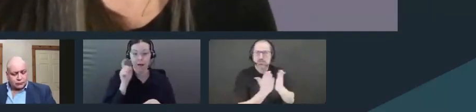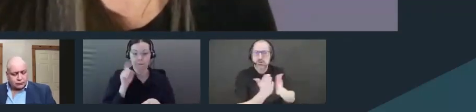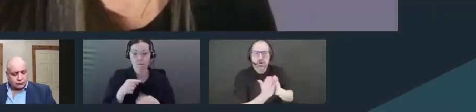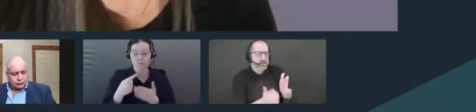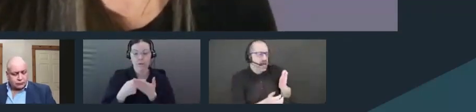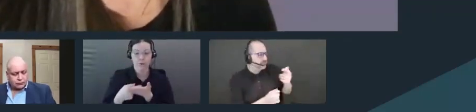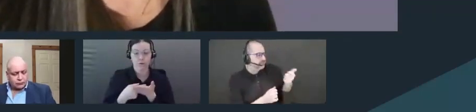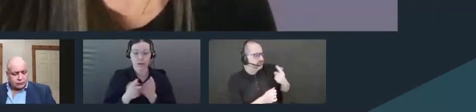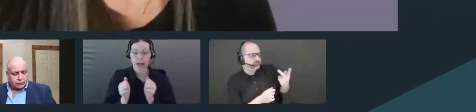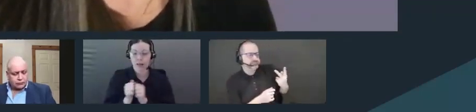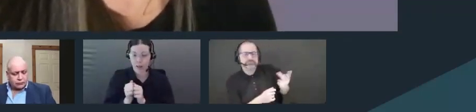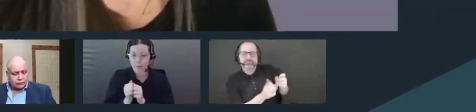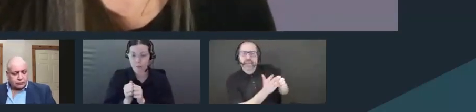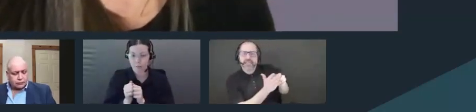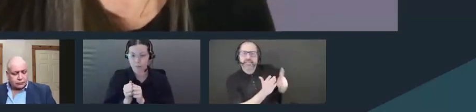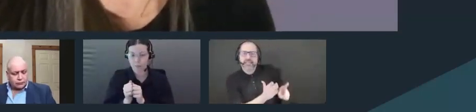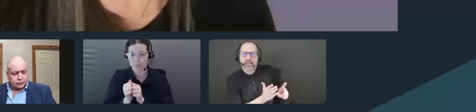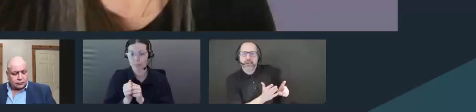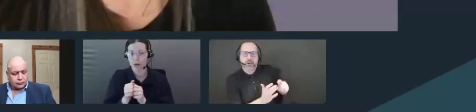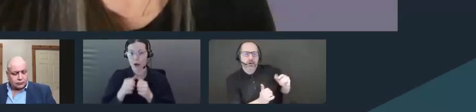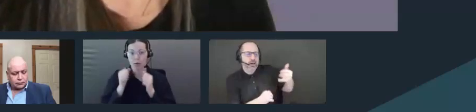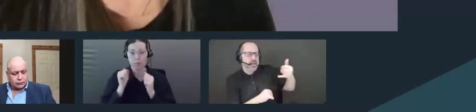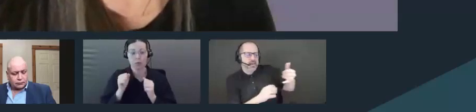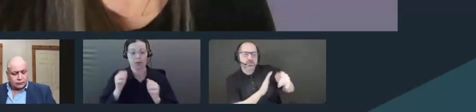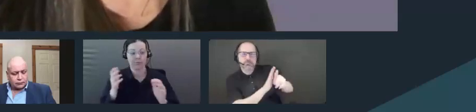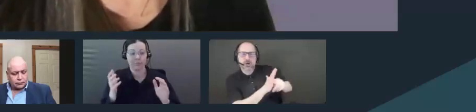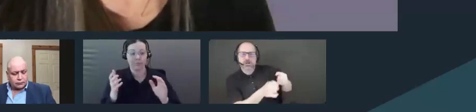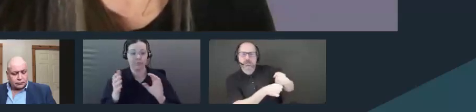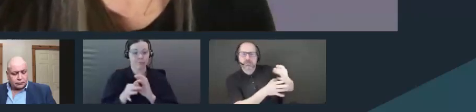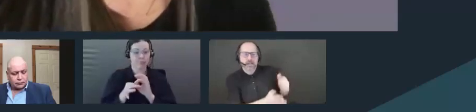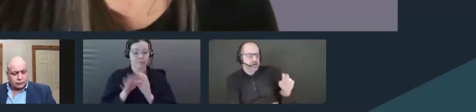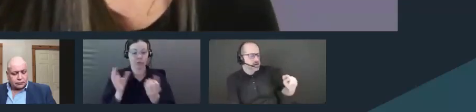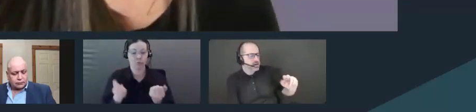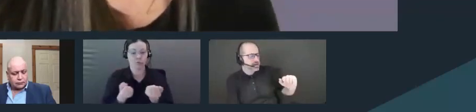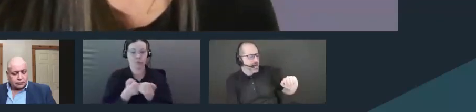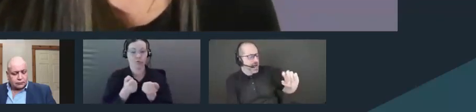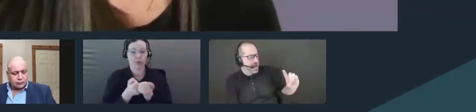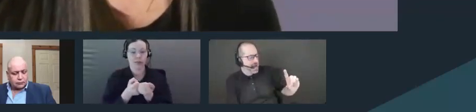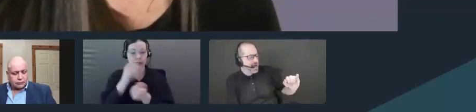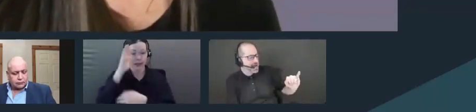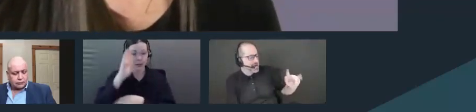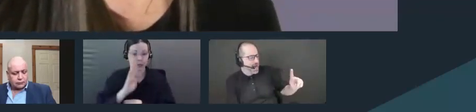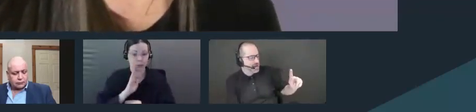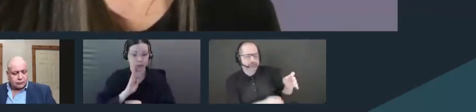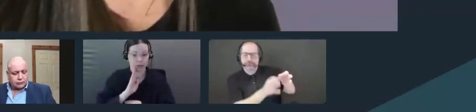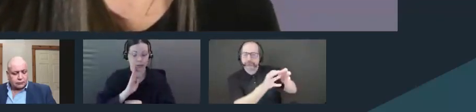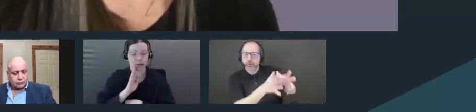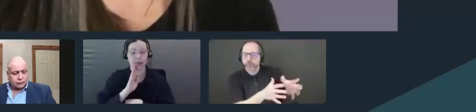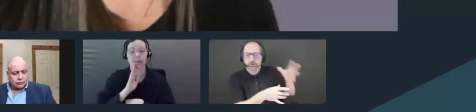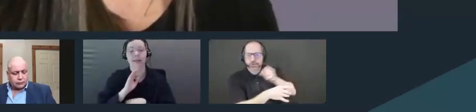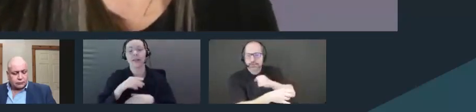retired educator and Inuit policymaker Naudlak Anahuk back in 2018.